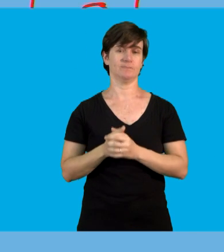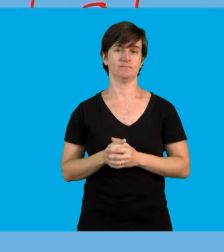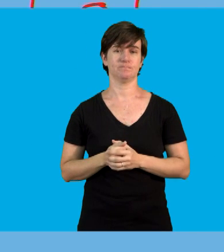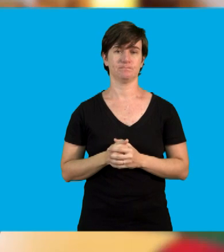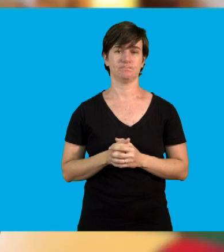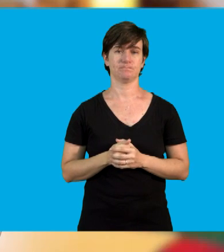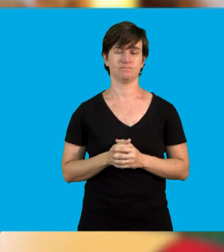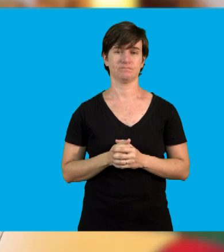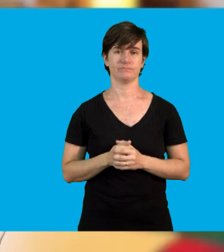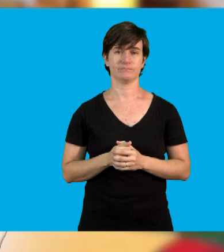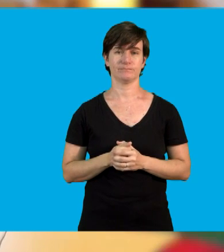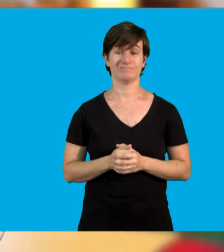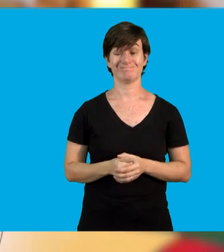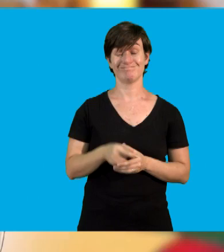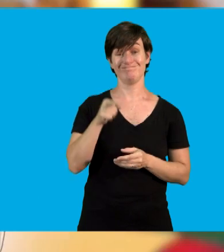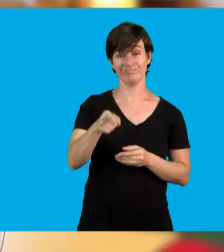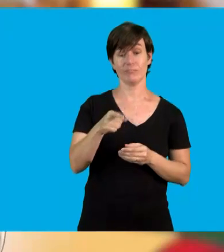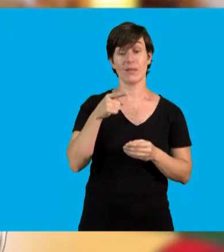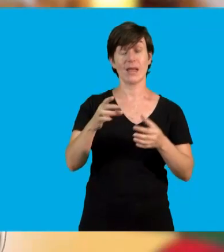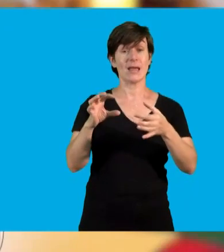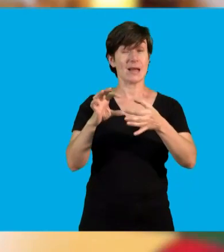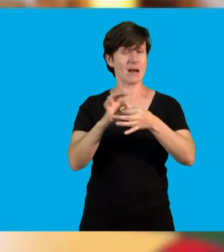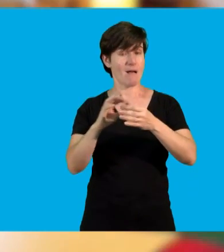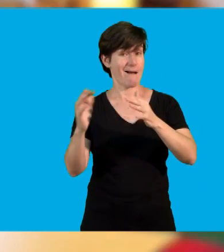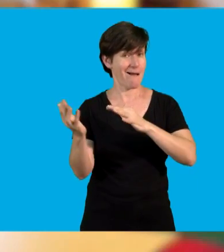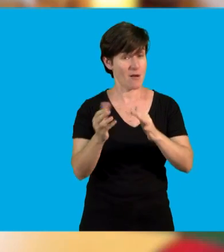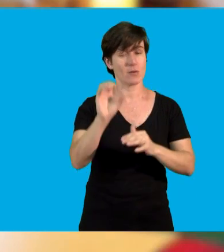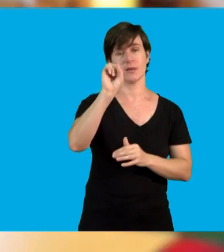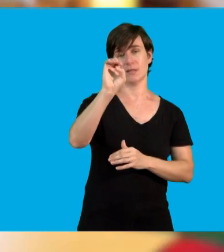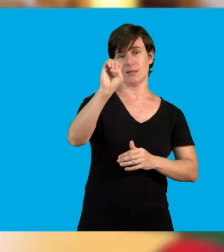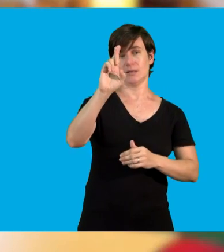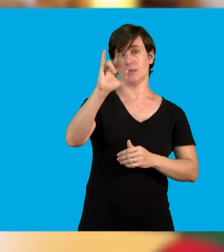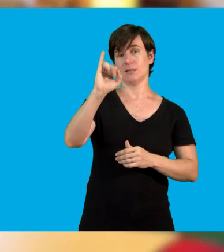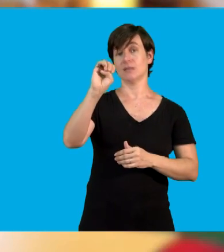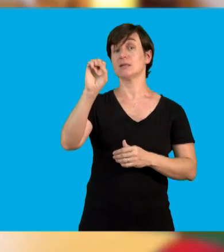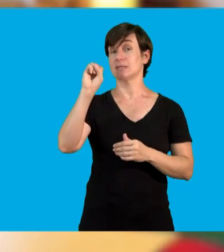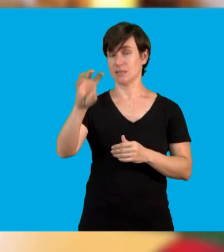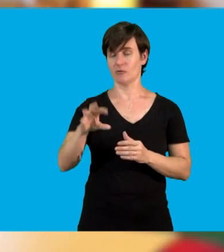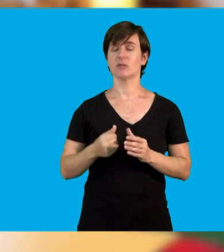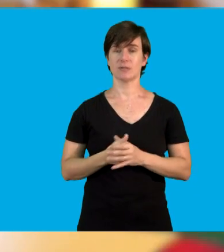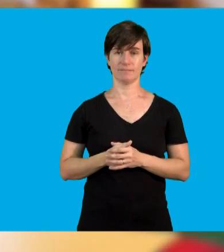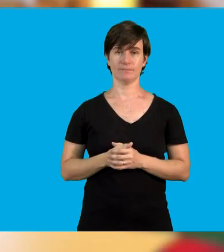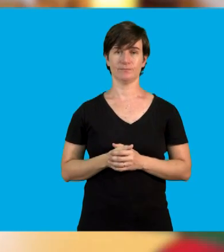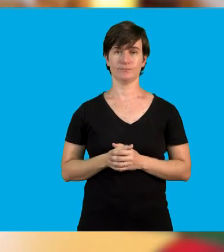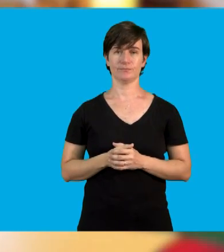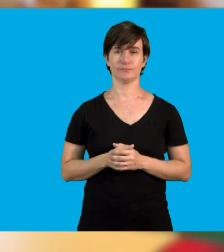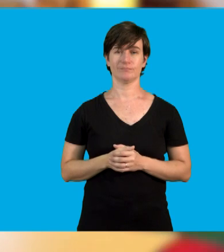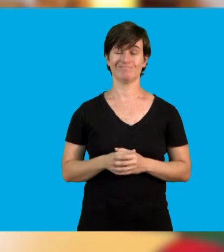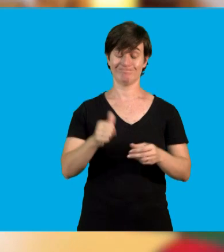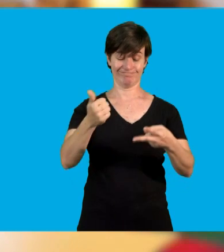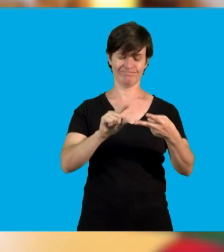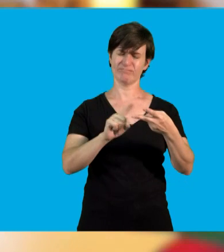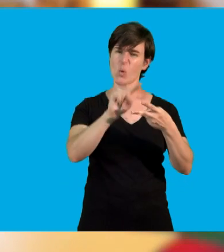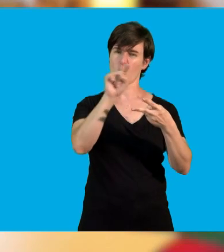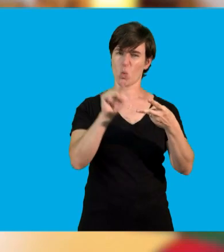they are connected. Now in this case, they would be connected in series because we are looking at a series circuit.